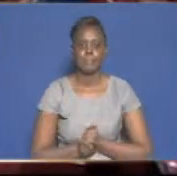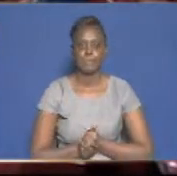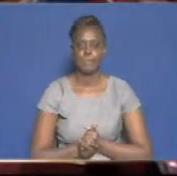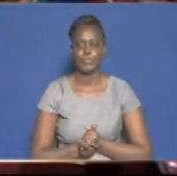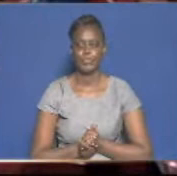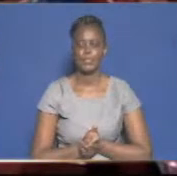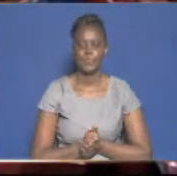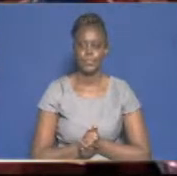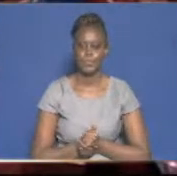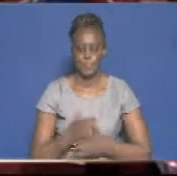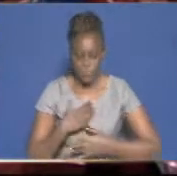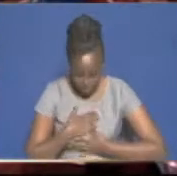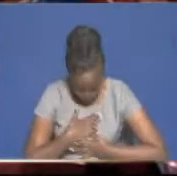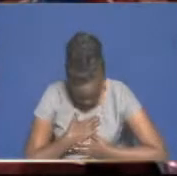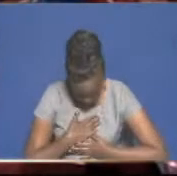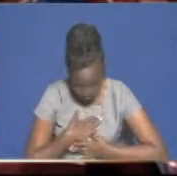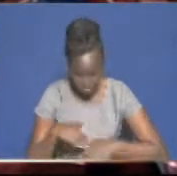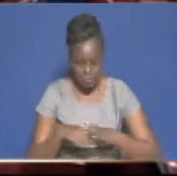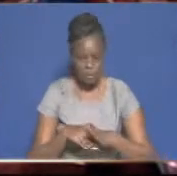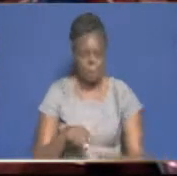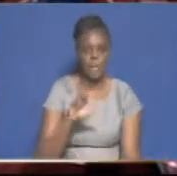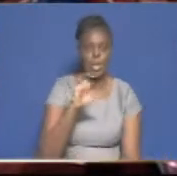Member for Emuhaya.